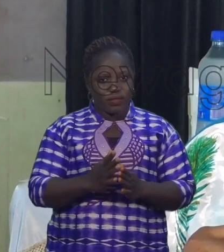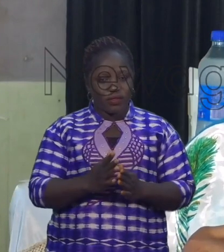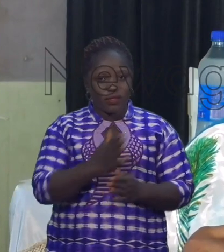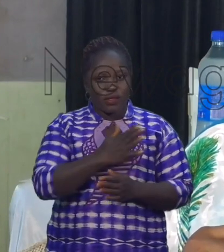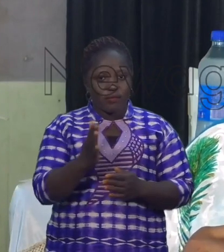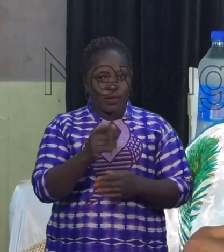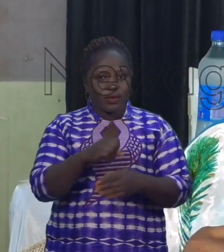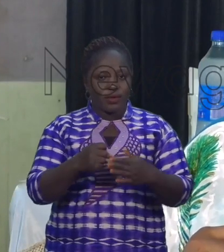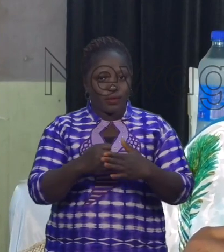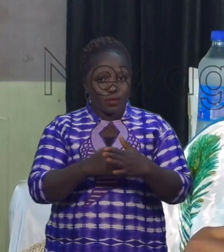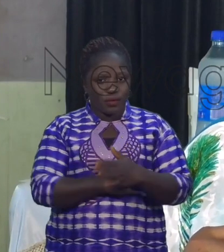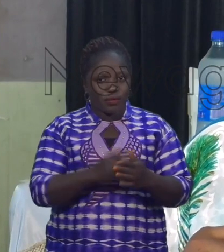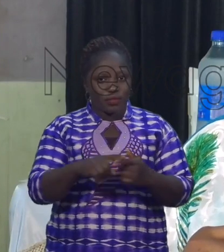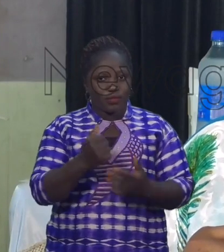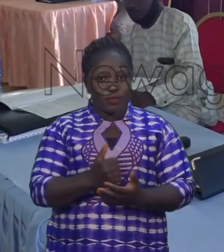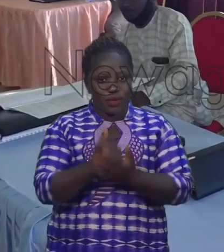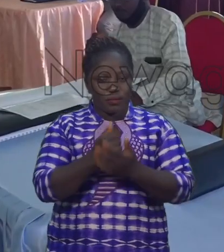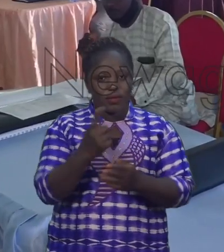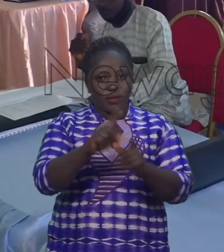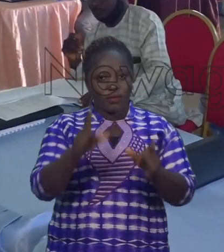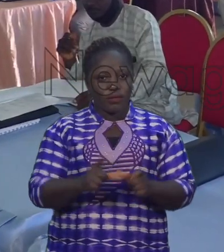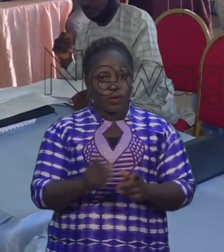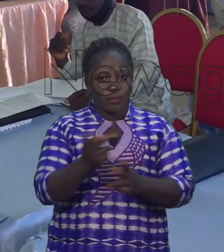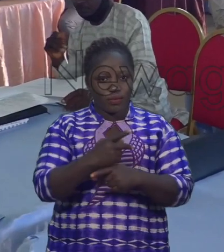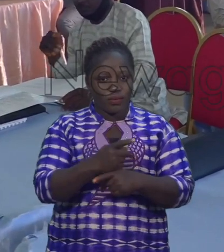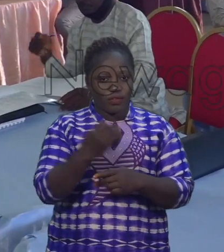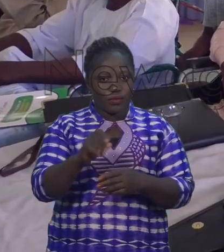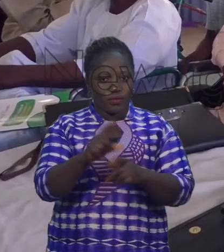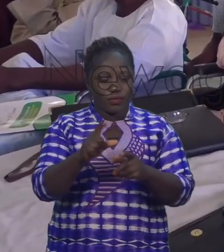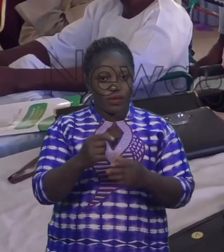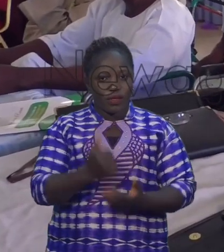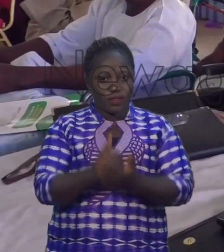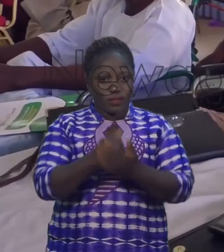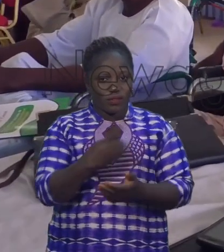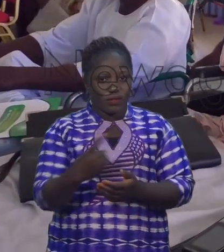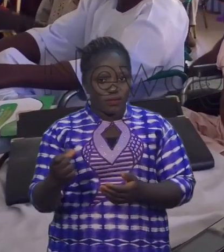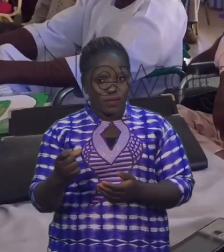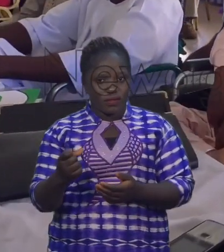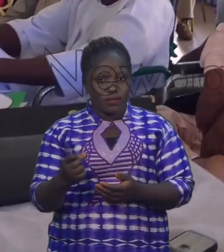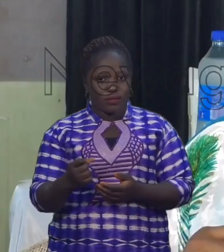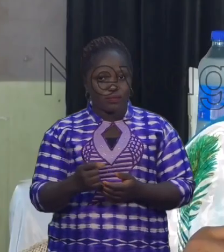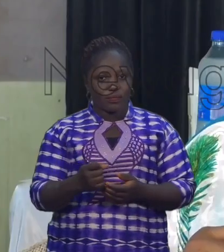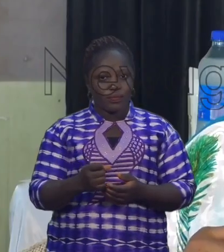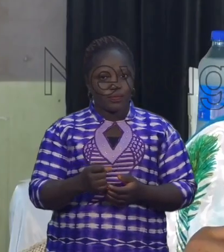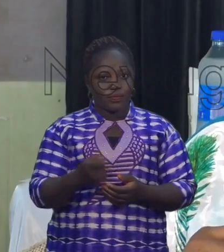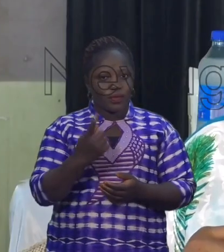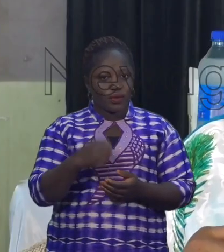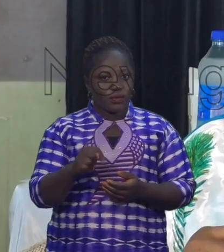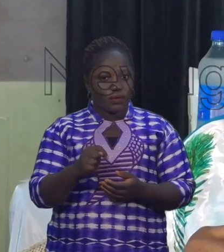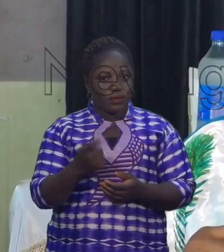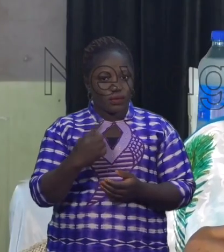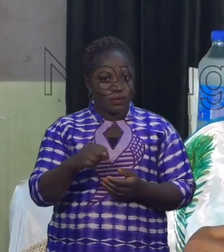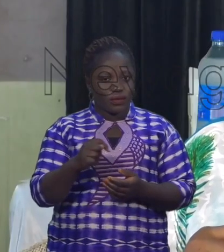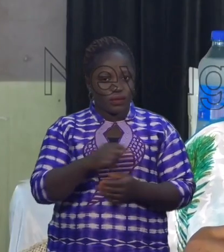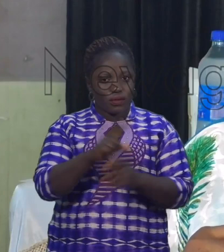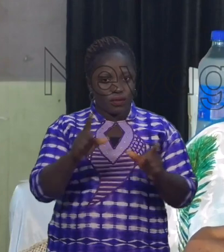on a comprehensive roadmap to aid assistive technology production in Nigeria with specified mandates.